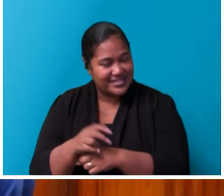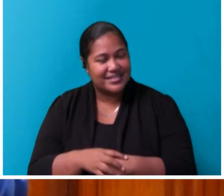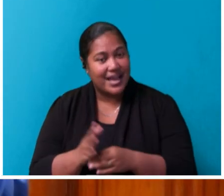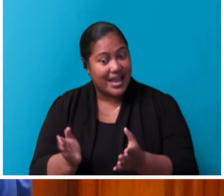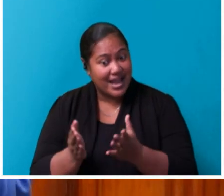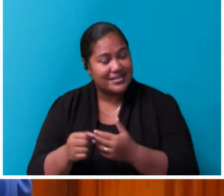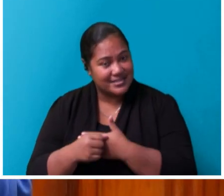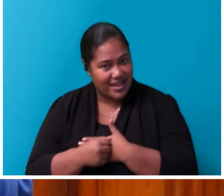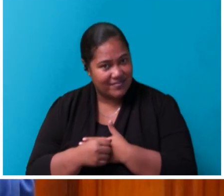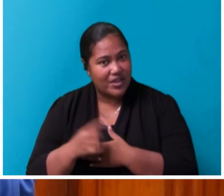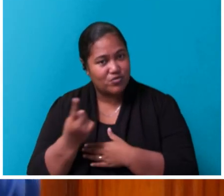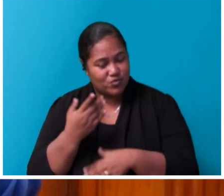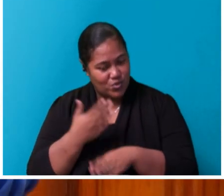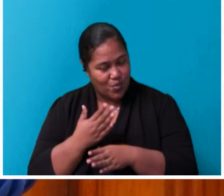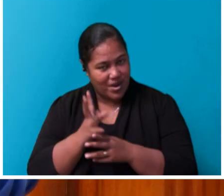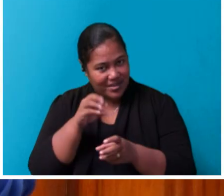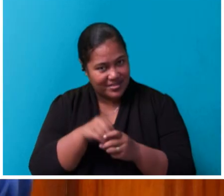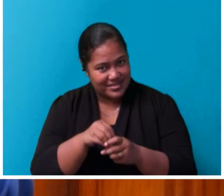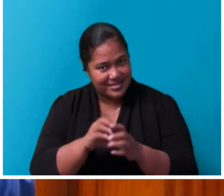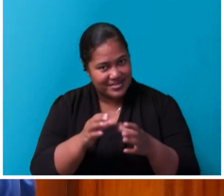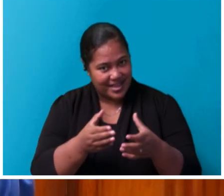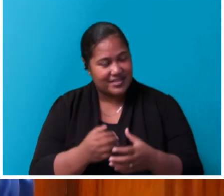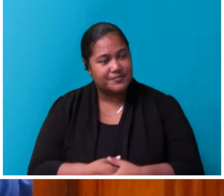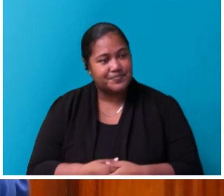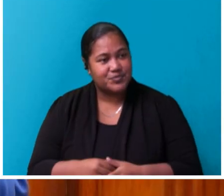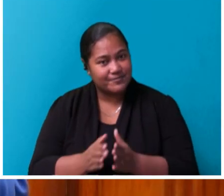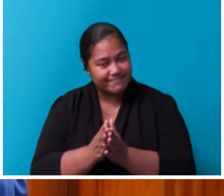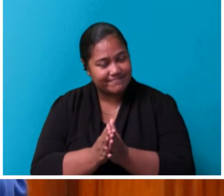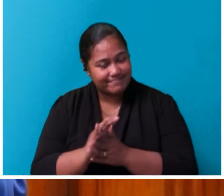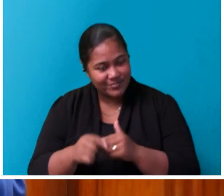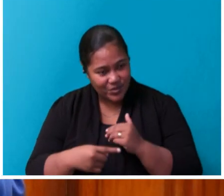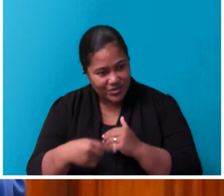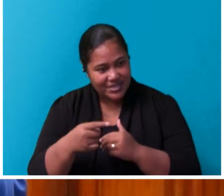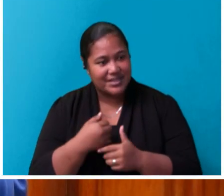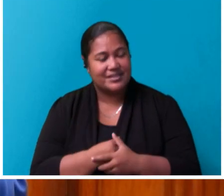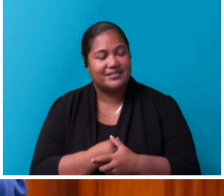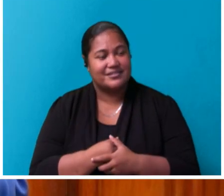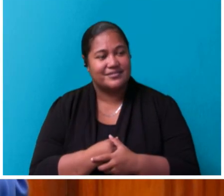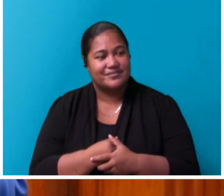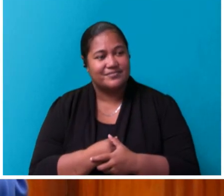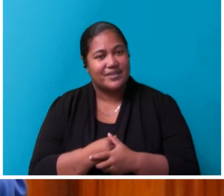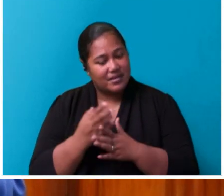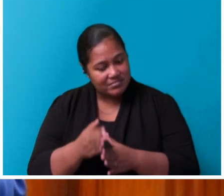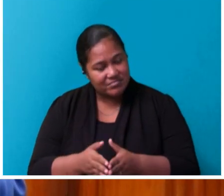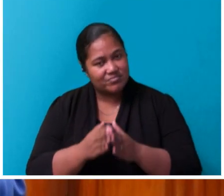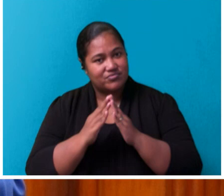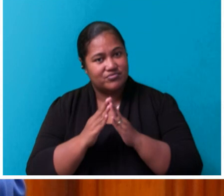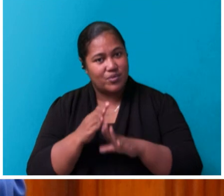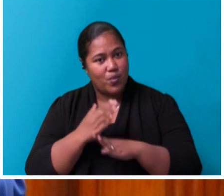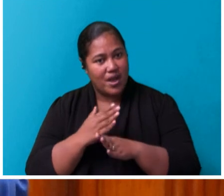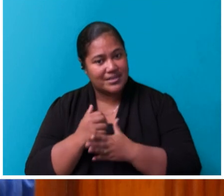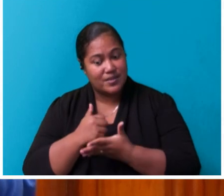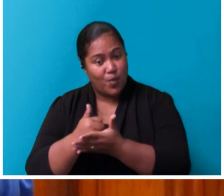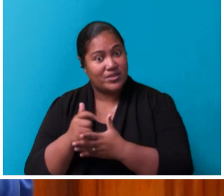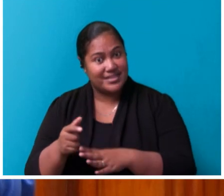those who work within this vital sector. We look forward to continually and consistently build upon these achievements in the coming